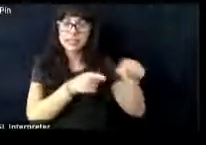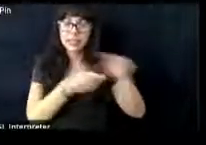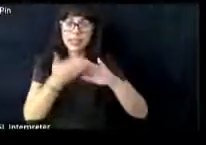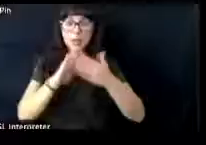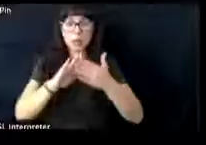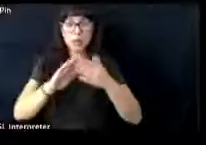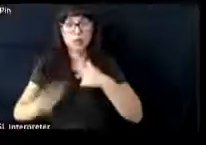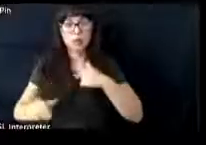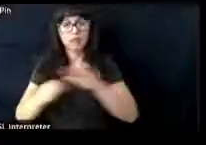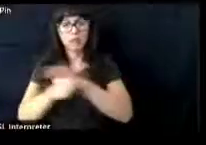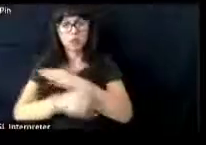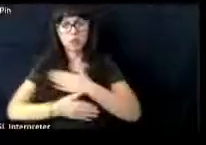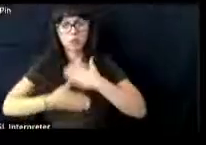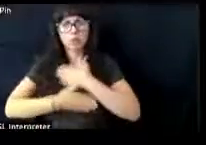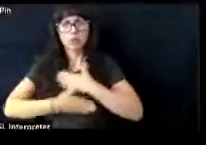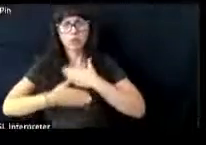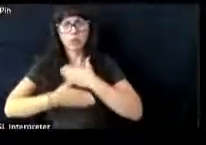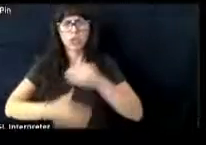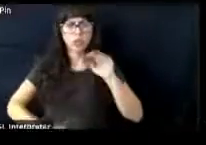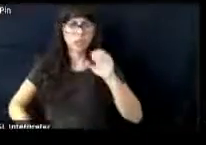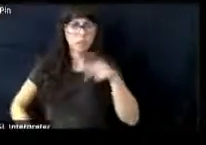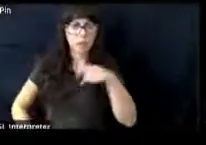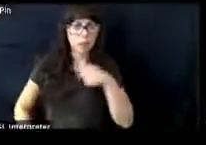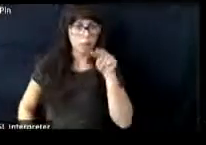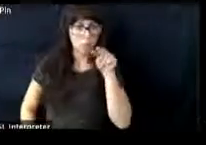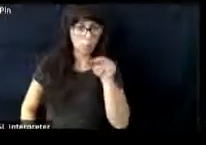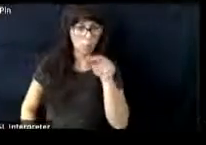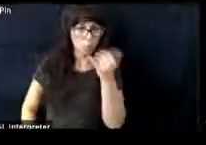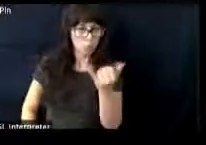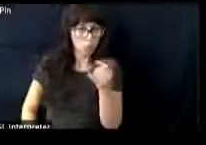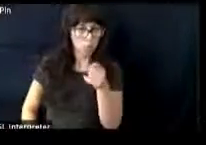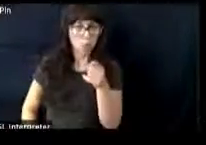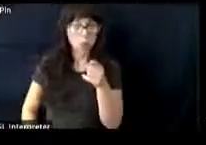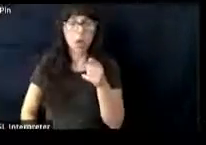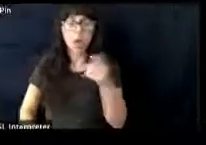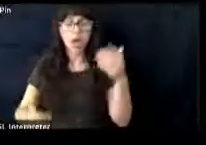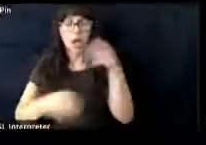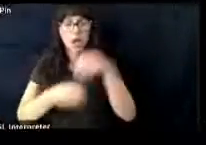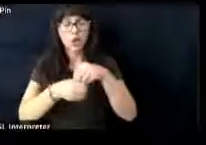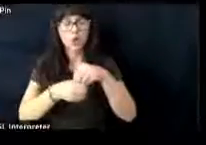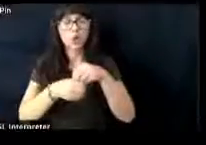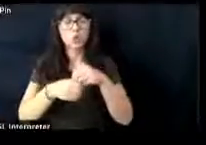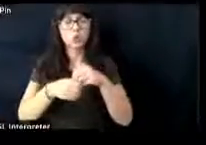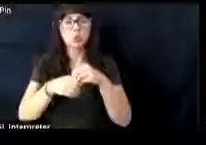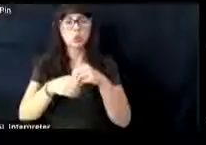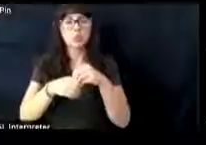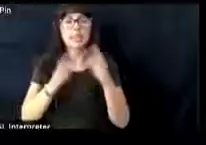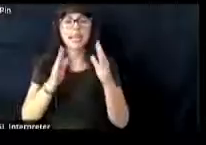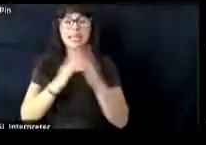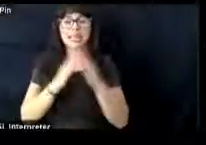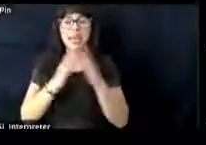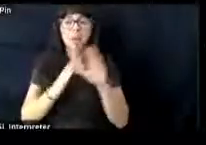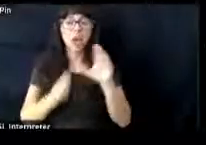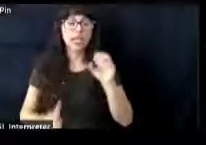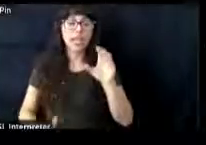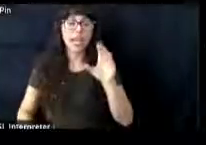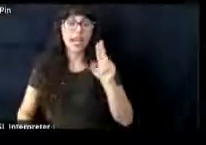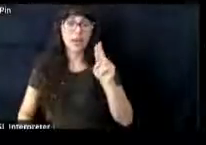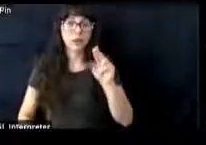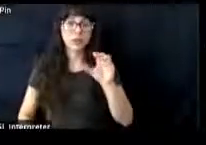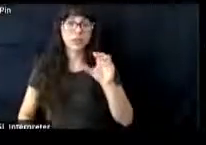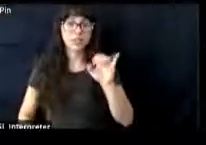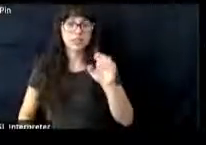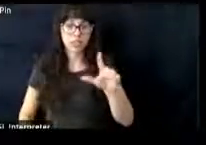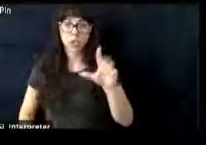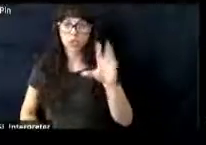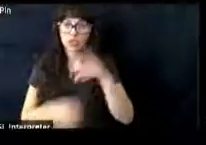fully appreciate that the map I'm looking at has the neighborhood councils as part of this